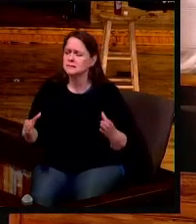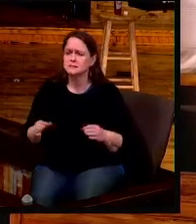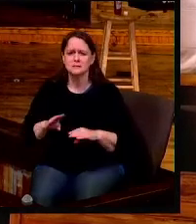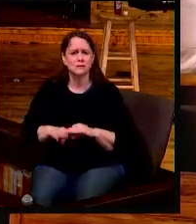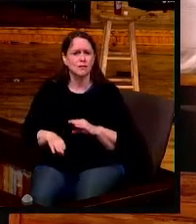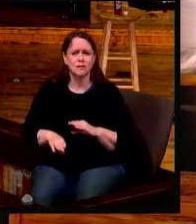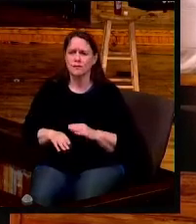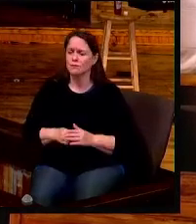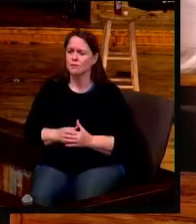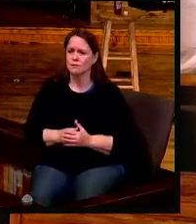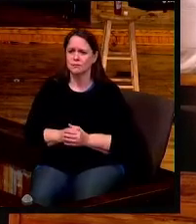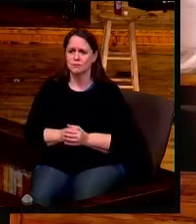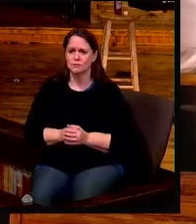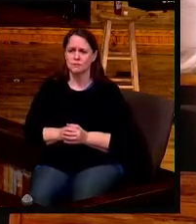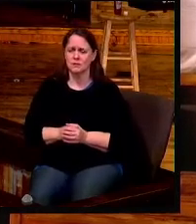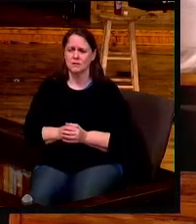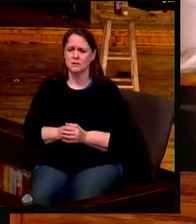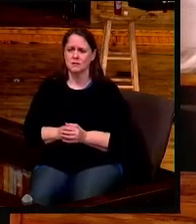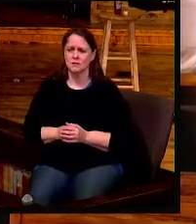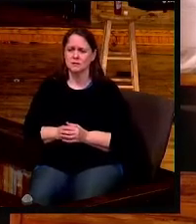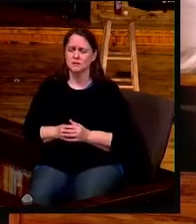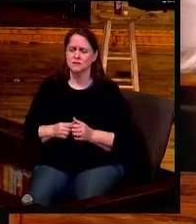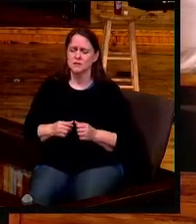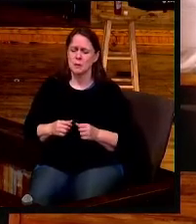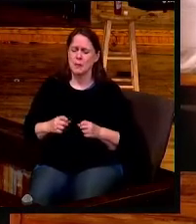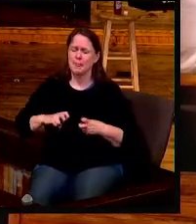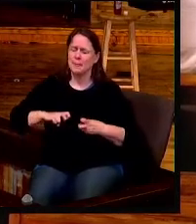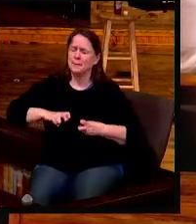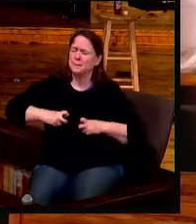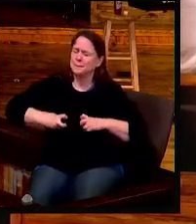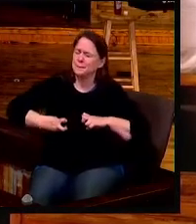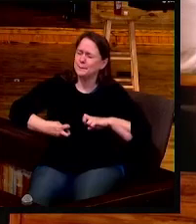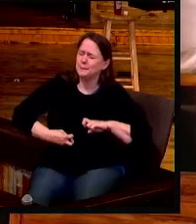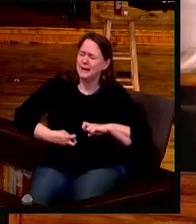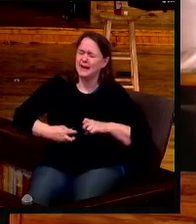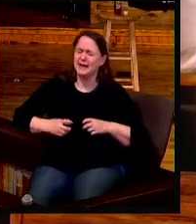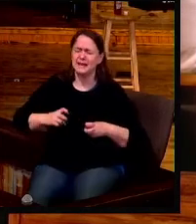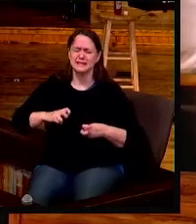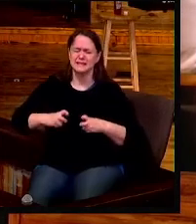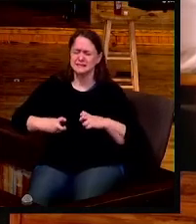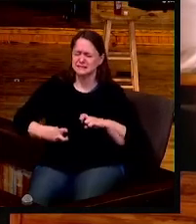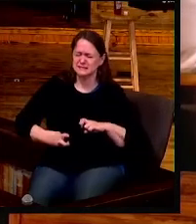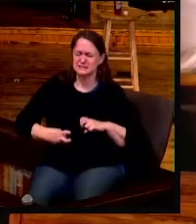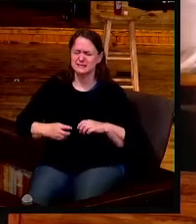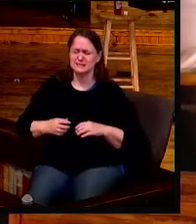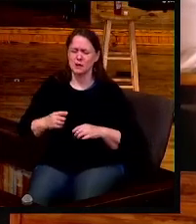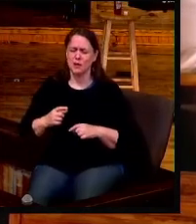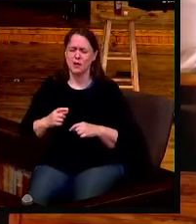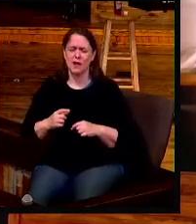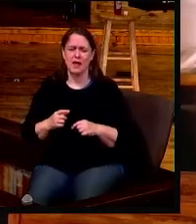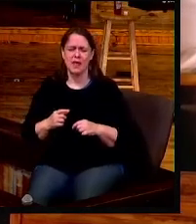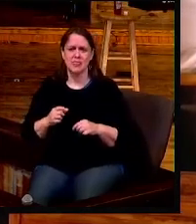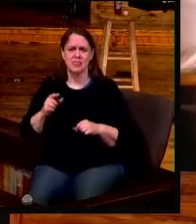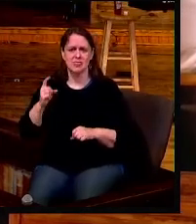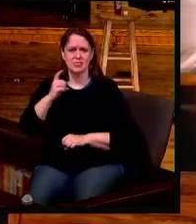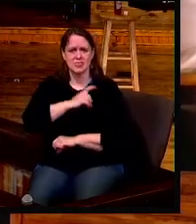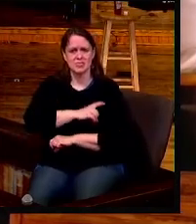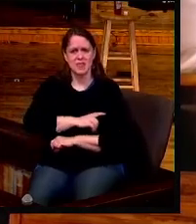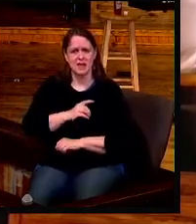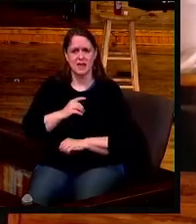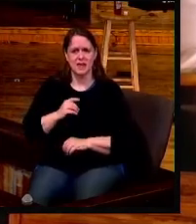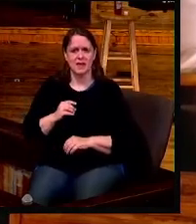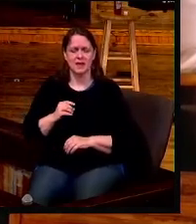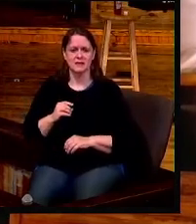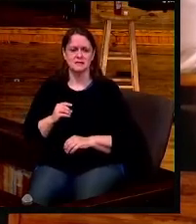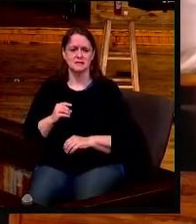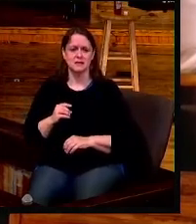The torment that He went through. The pain that He went through and the anguish that He went through on that day on top of that mountain,